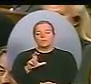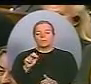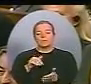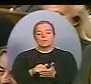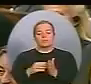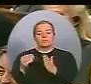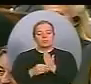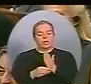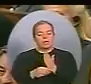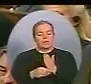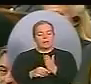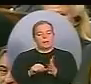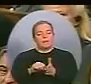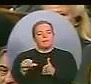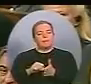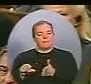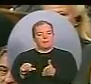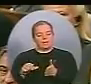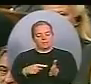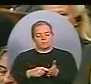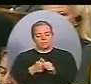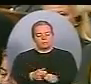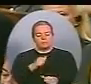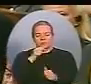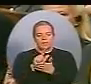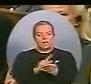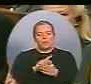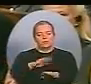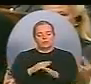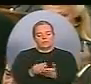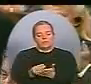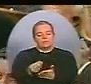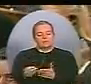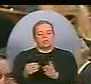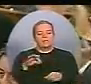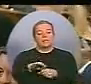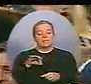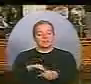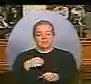Finances Act, Mr. Speaker. That's their record. I'll put our record against their record any day of the week.